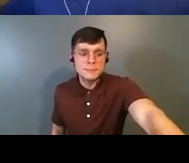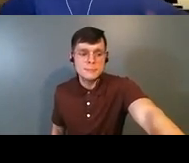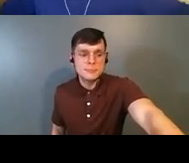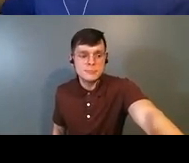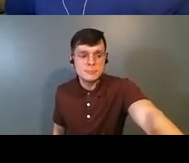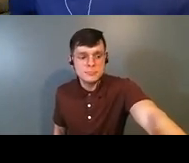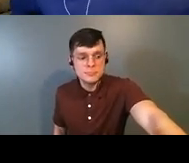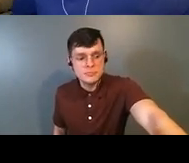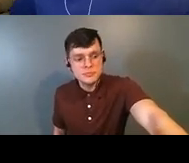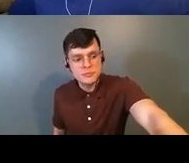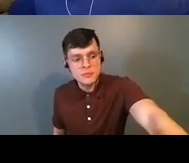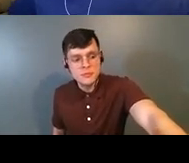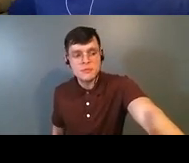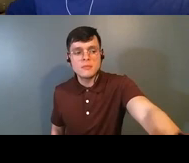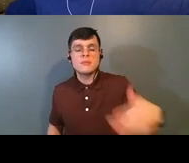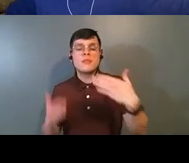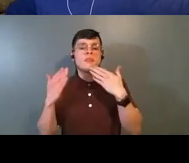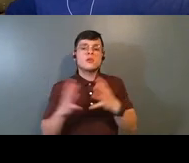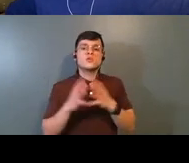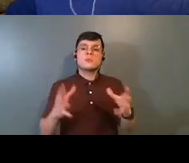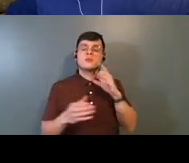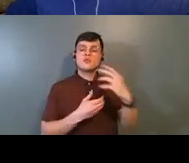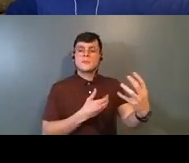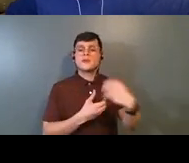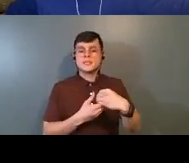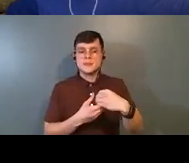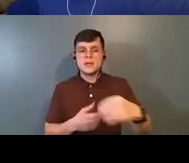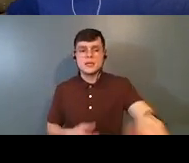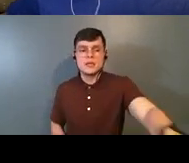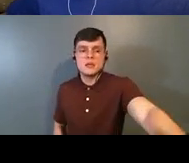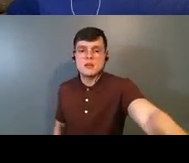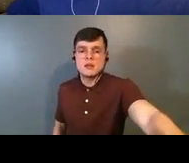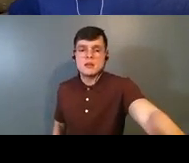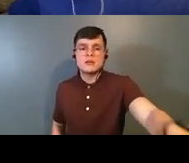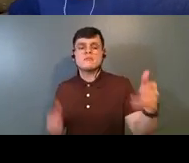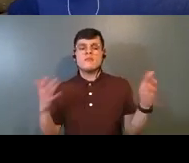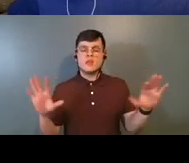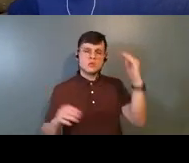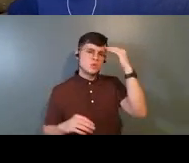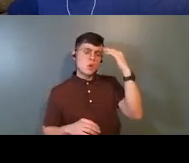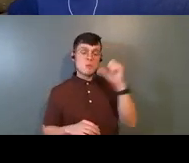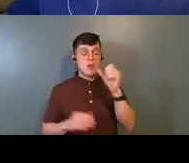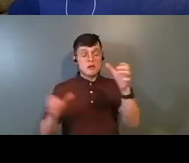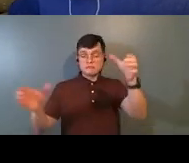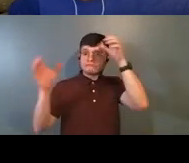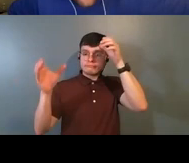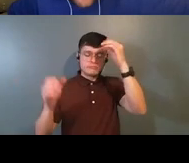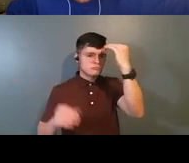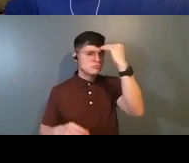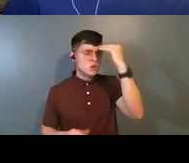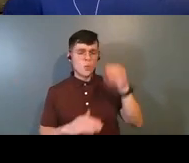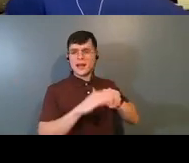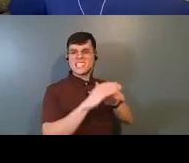for participating in this. As you know, I'm not super familiar with the accessibility